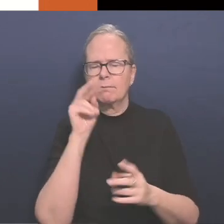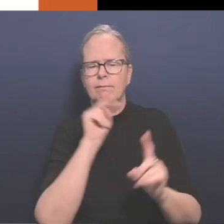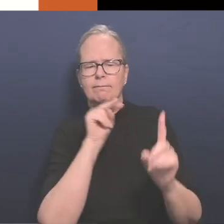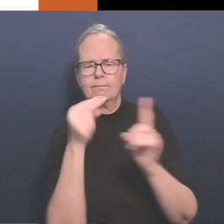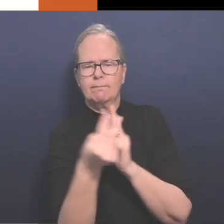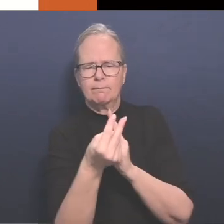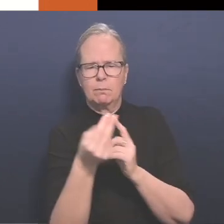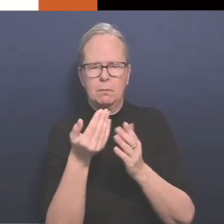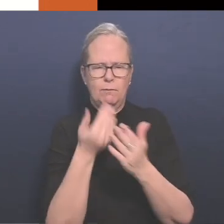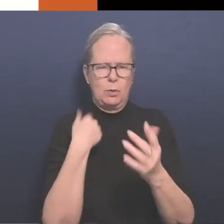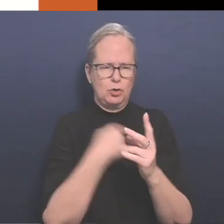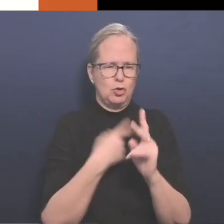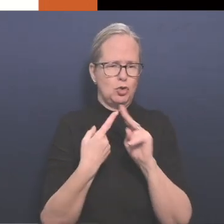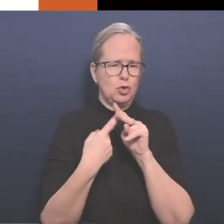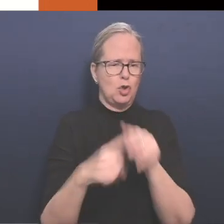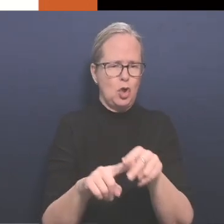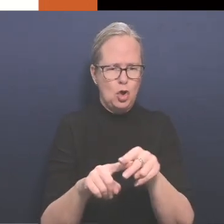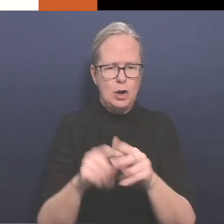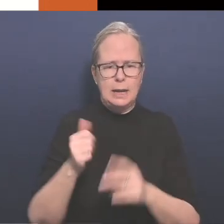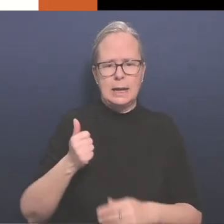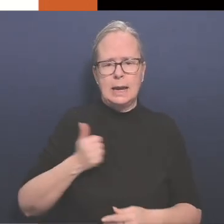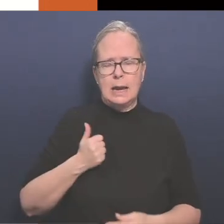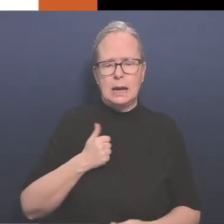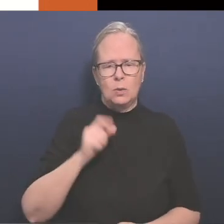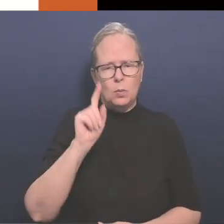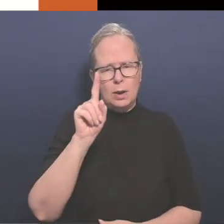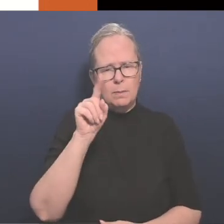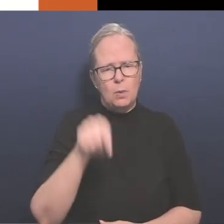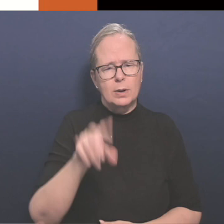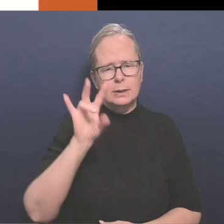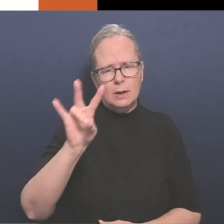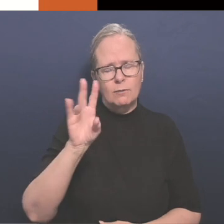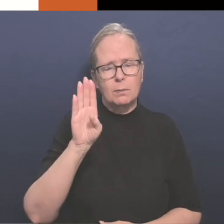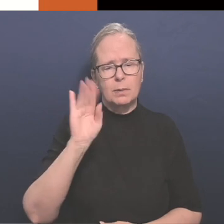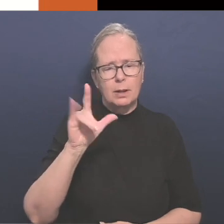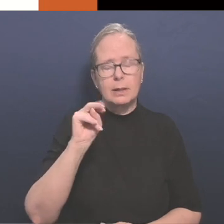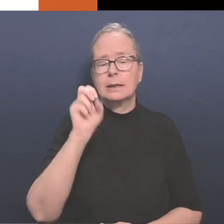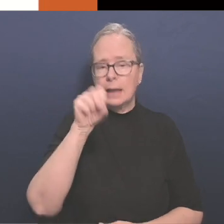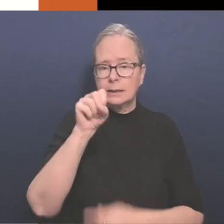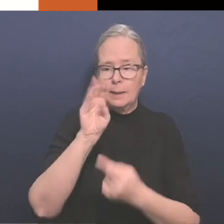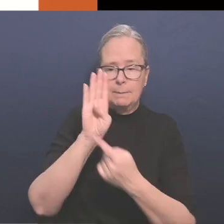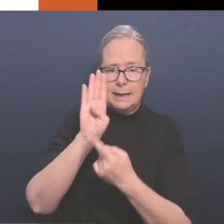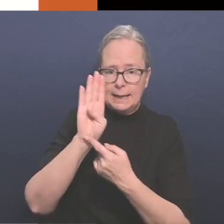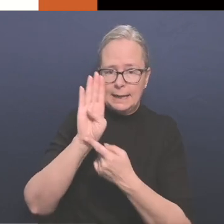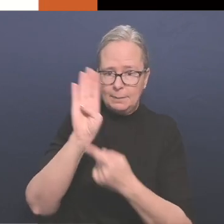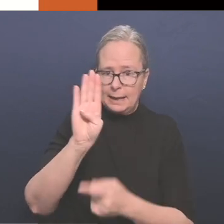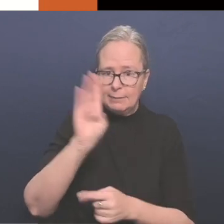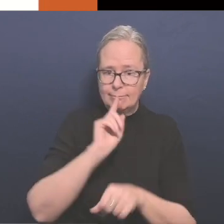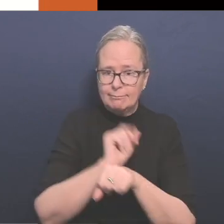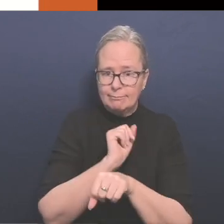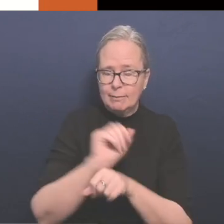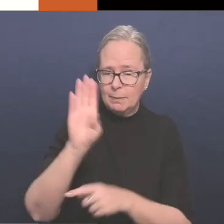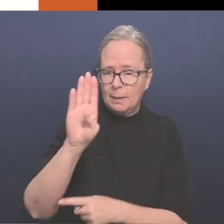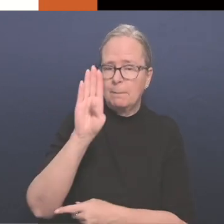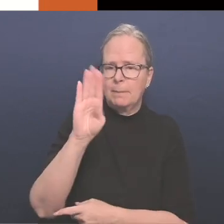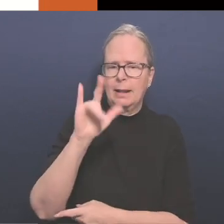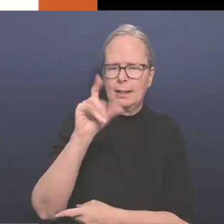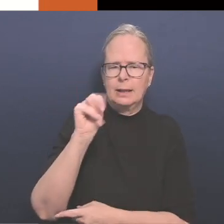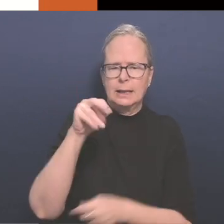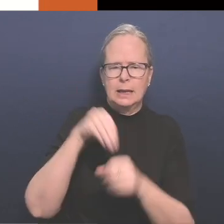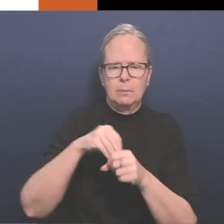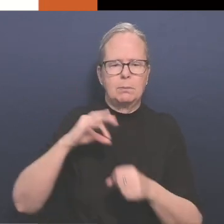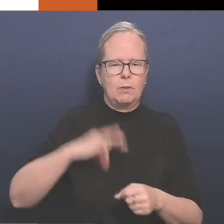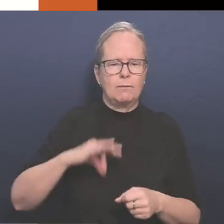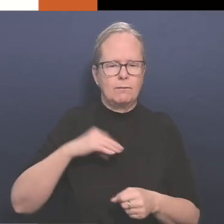So the Disability Benefits Wayfinder tool is a simple, it has intuitive navigation. You can use it as a